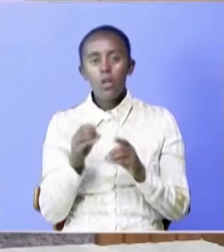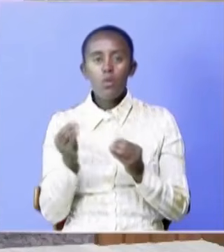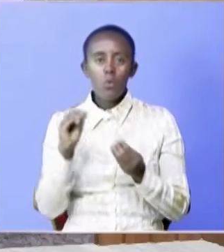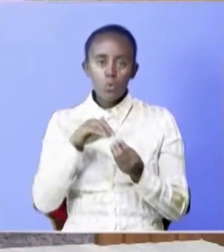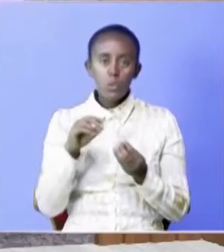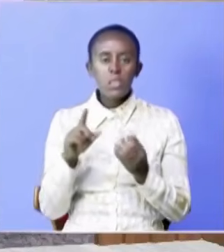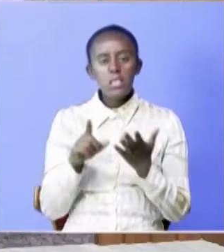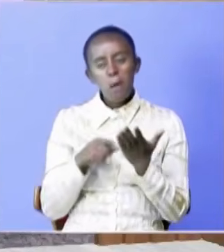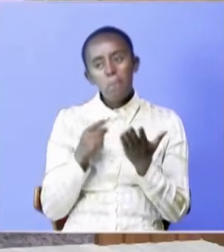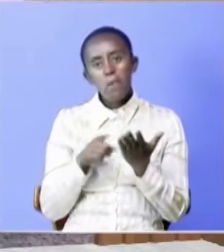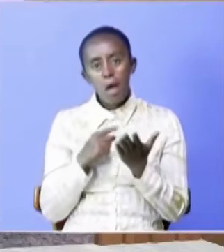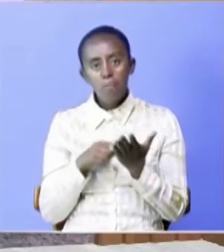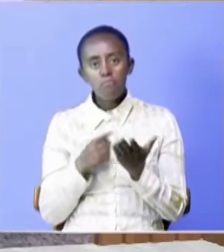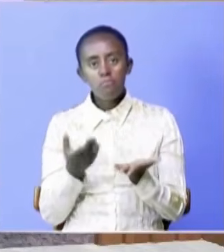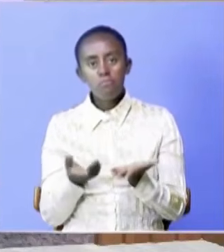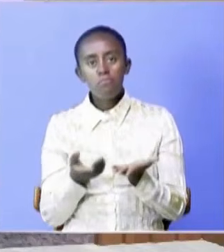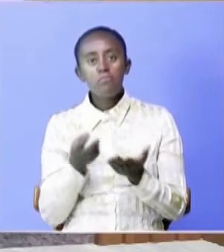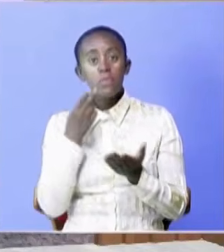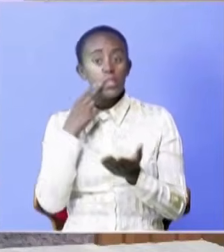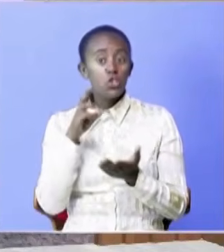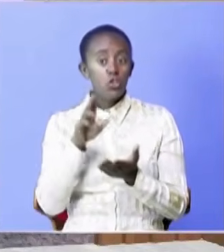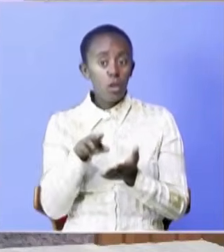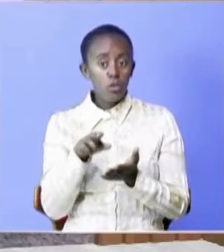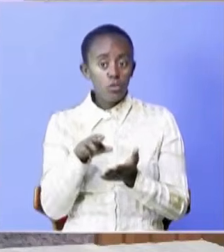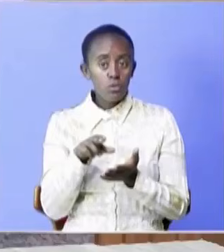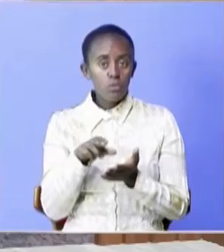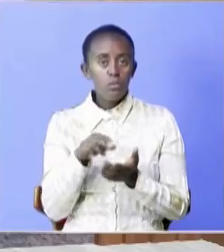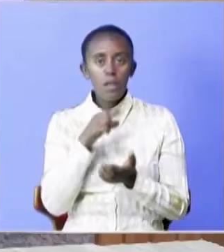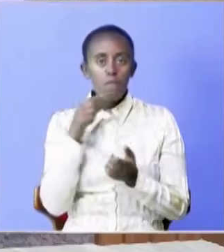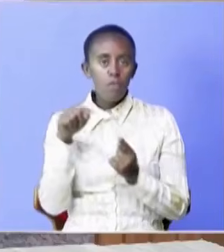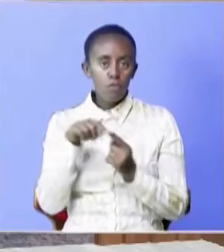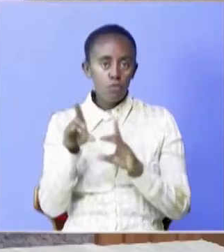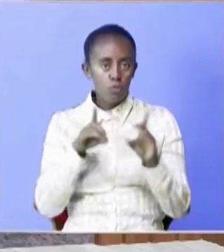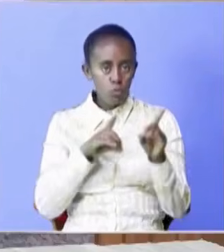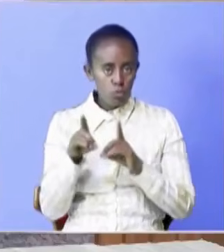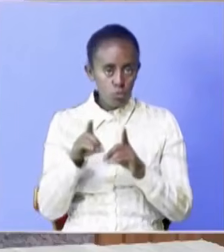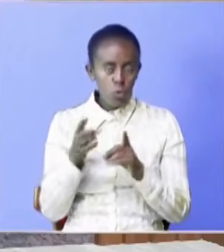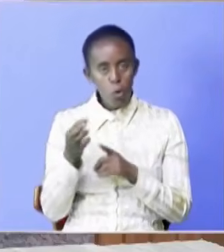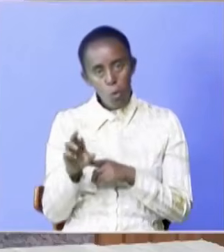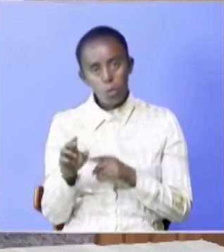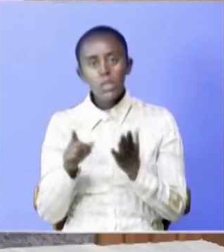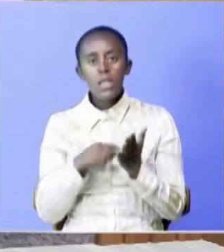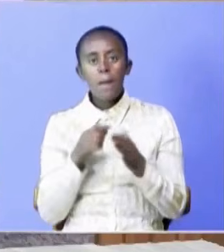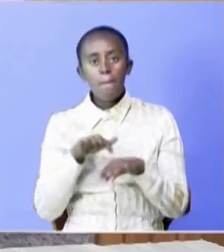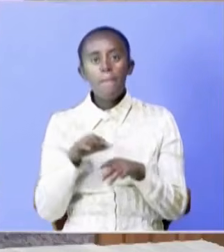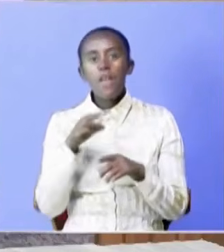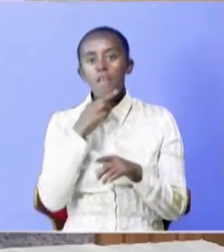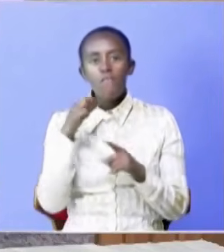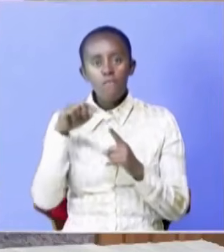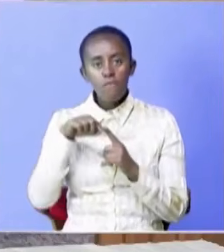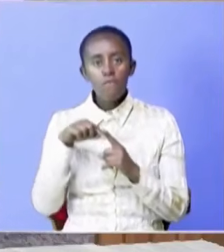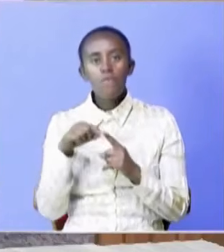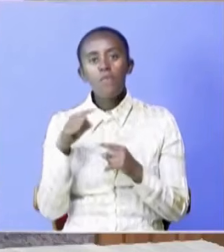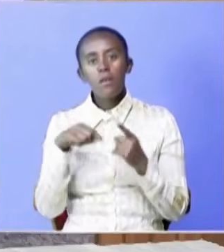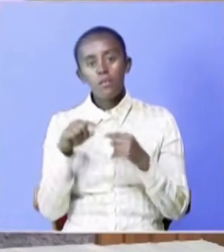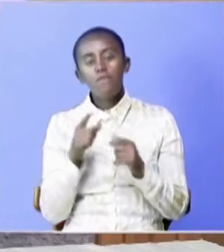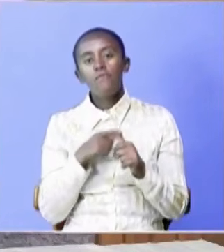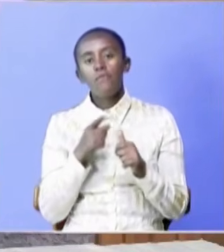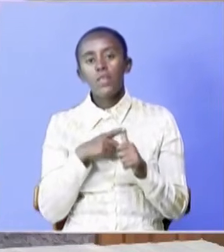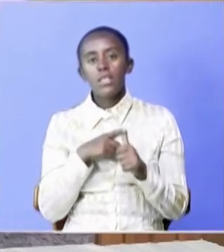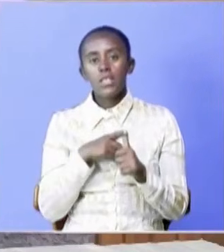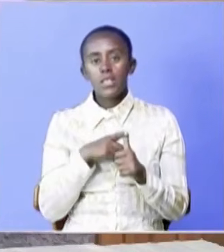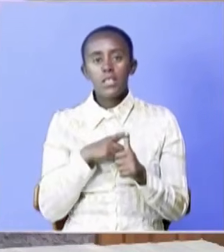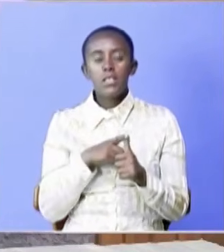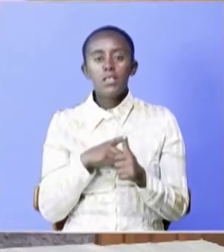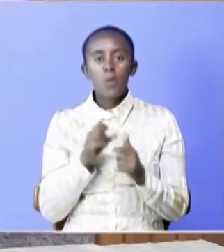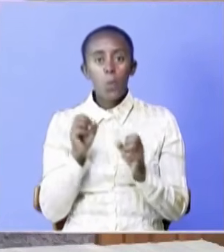also sometimes when it is instructions, the verb to do's or sometimes the verbs, they come first.